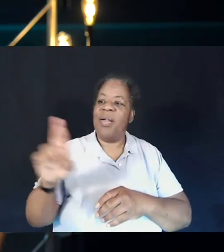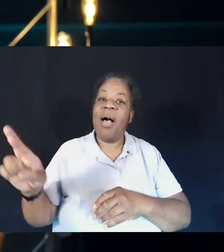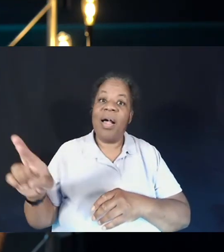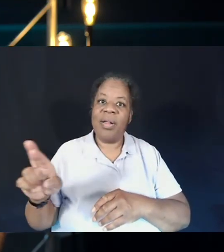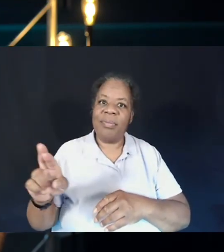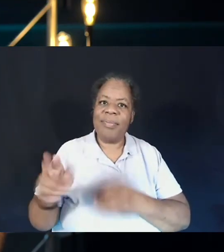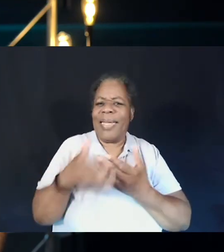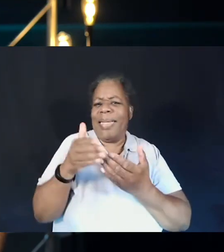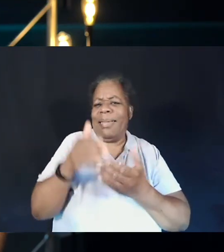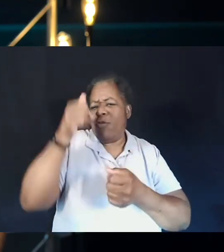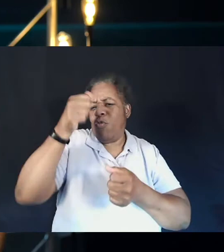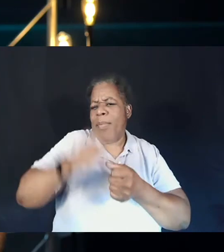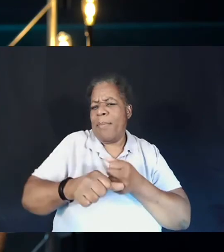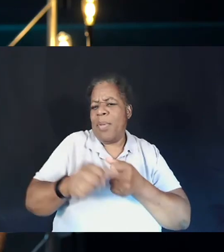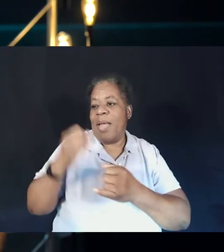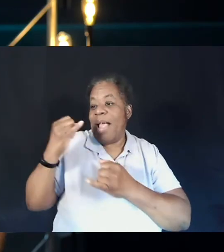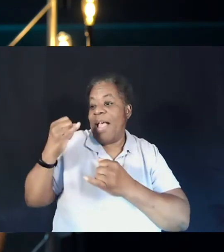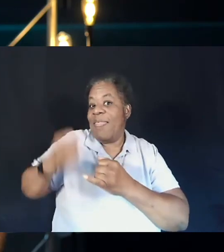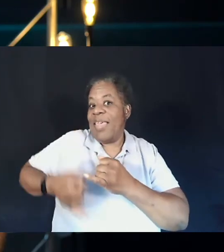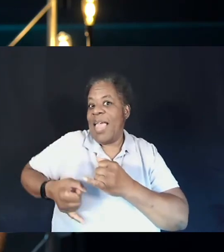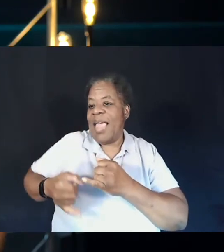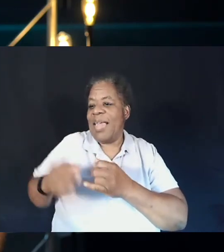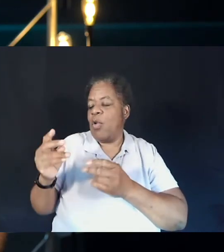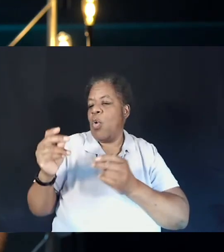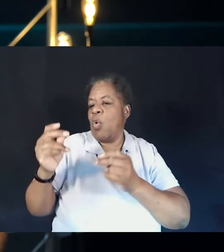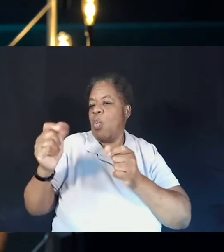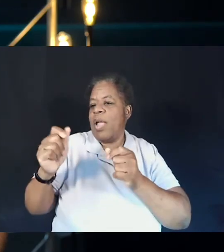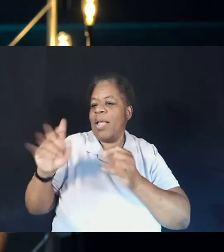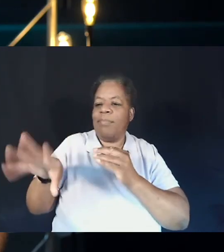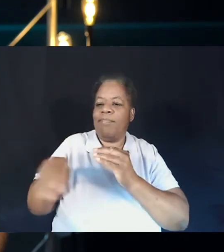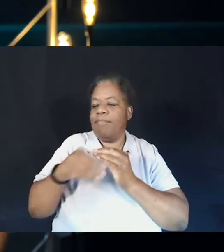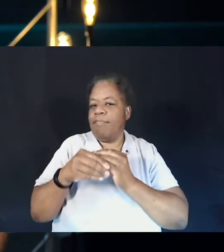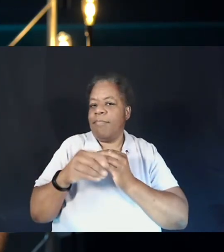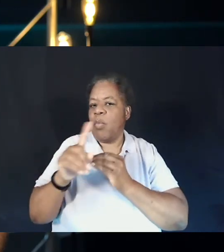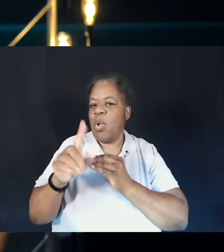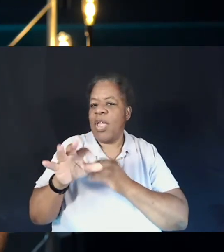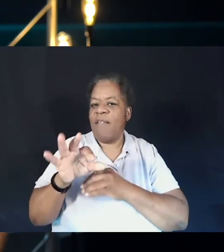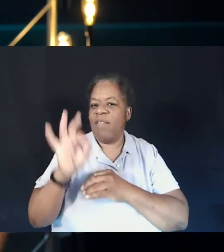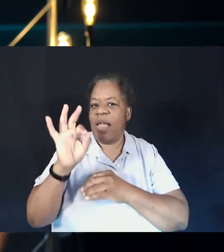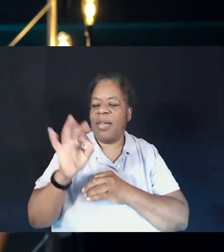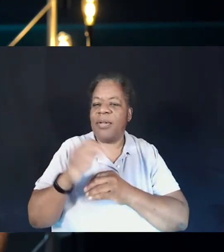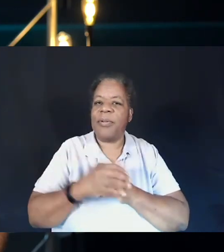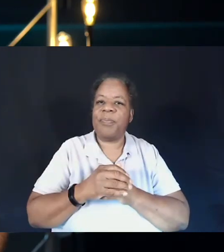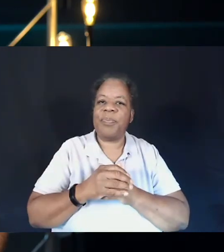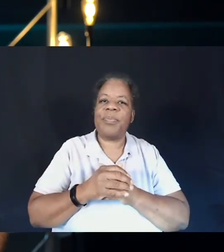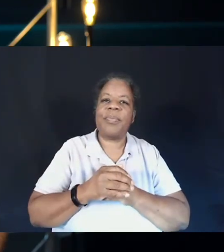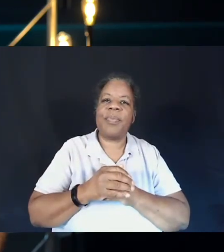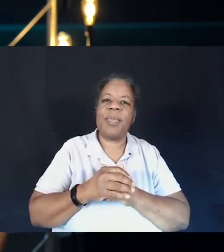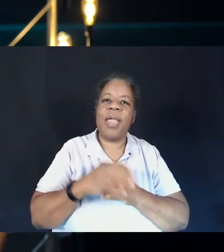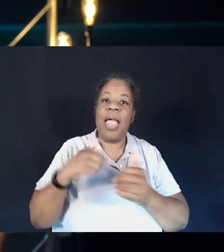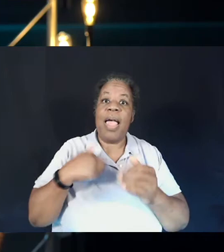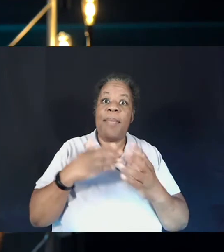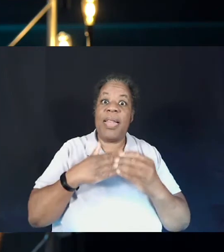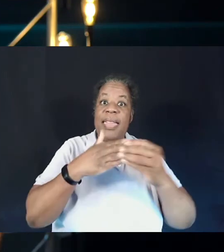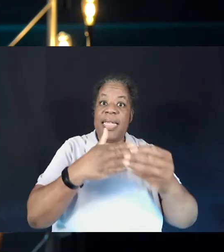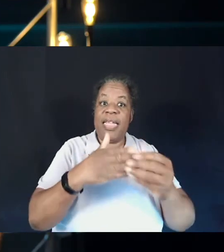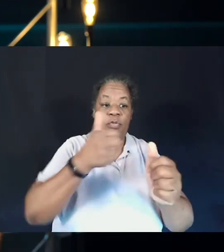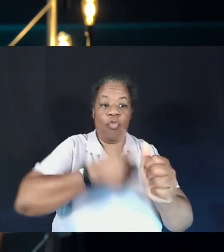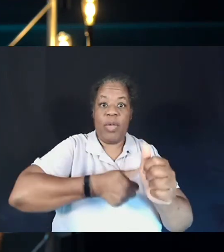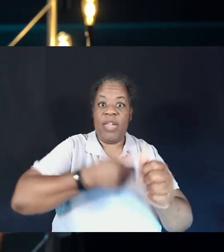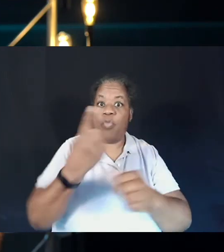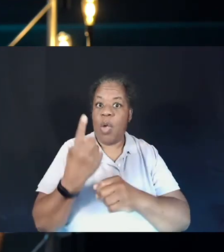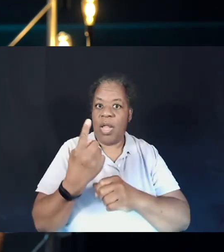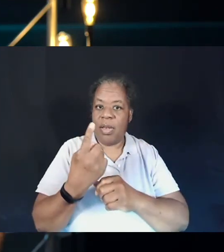will just do a quick tag for where you can find that and where it came from. But I'm going to lead us through each one in turn and give you a